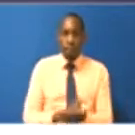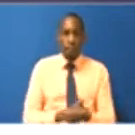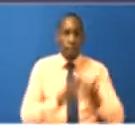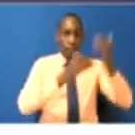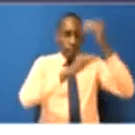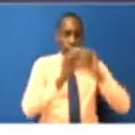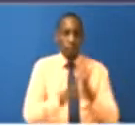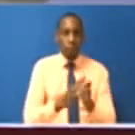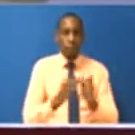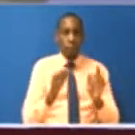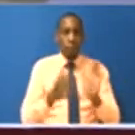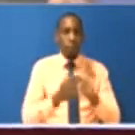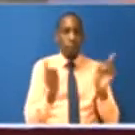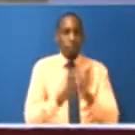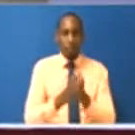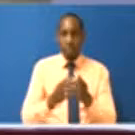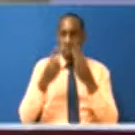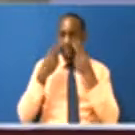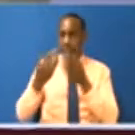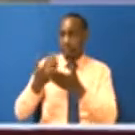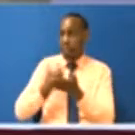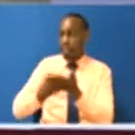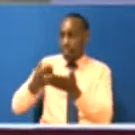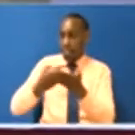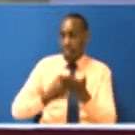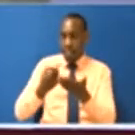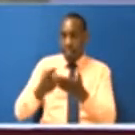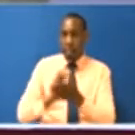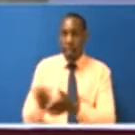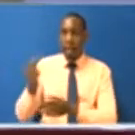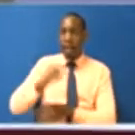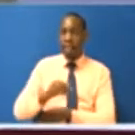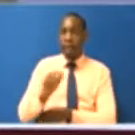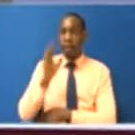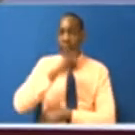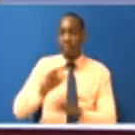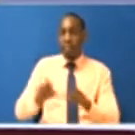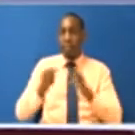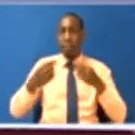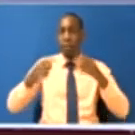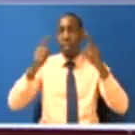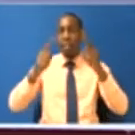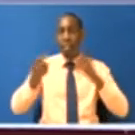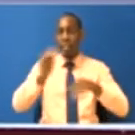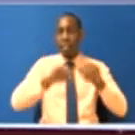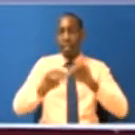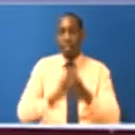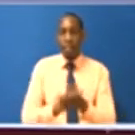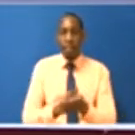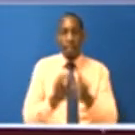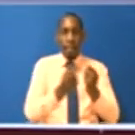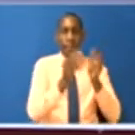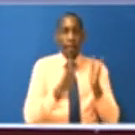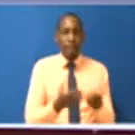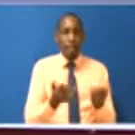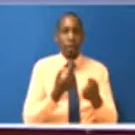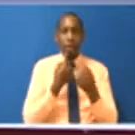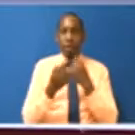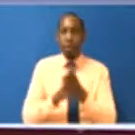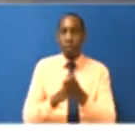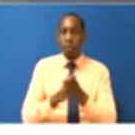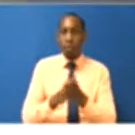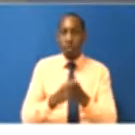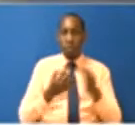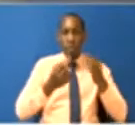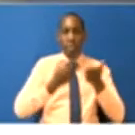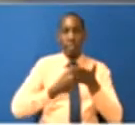prof just as briefly some would say look at previous debates some didn't even show up and they won the elections yes your panel is talking as if winning debates